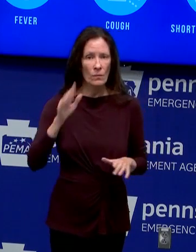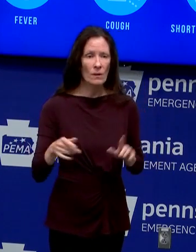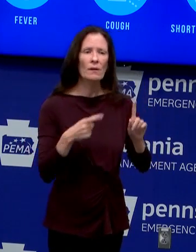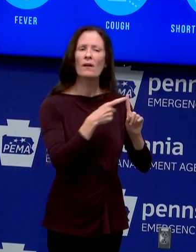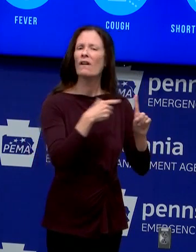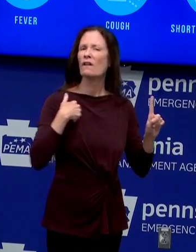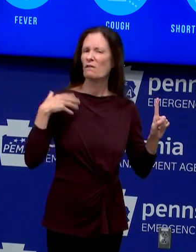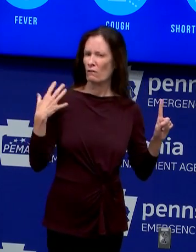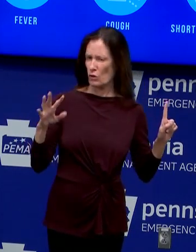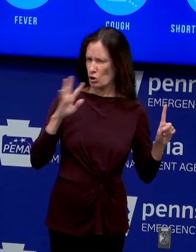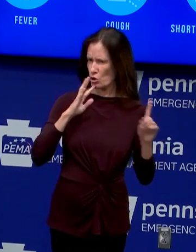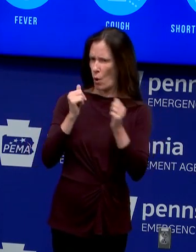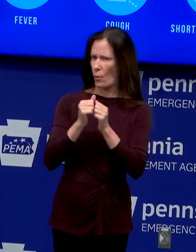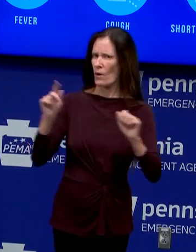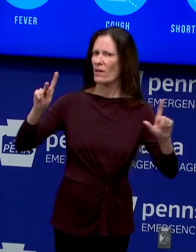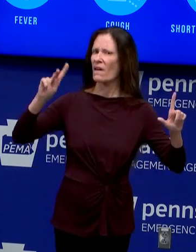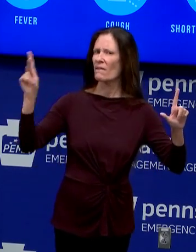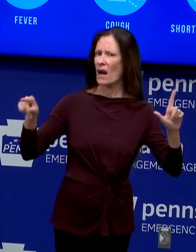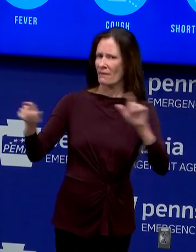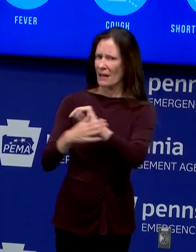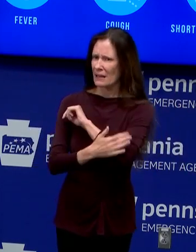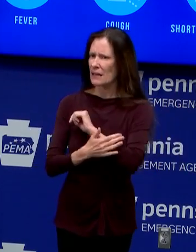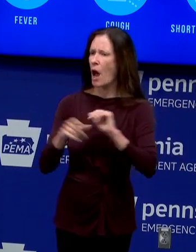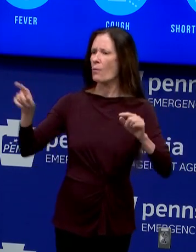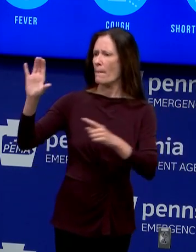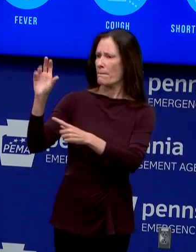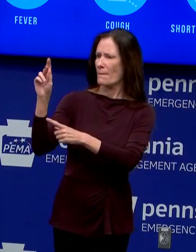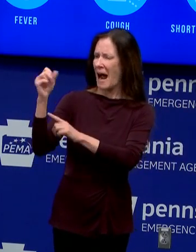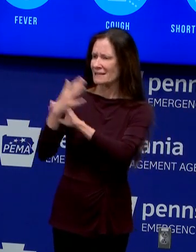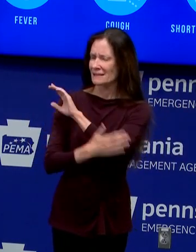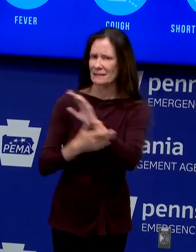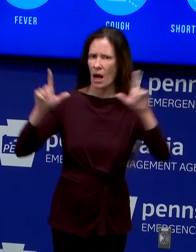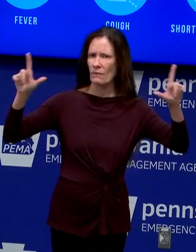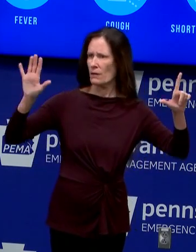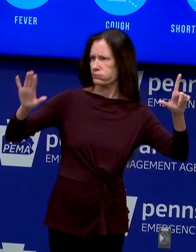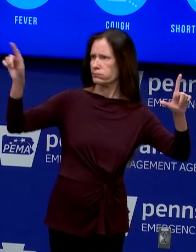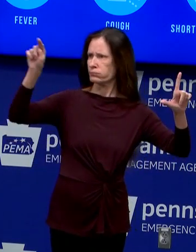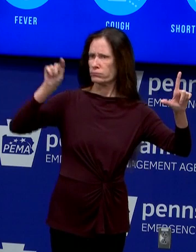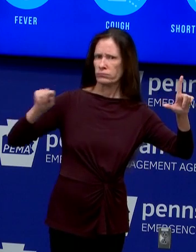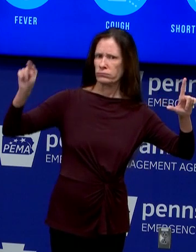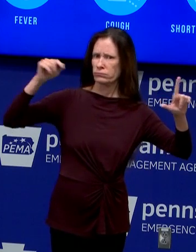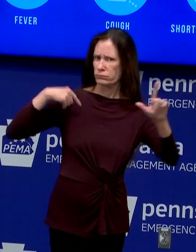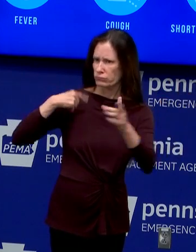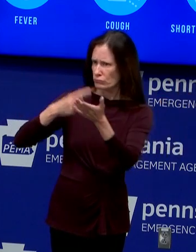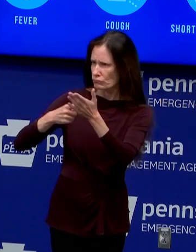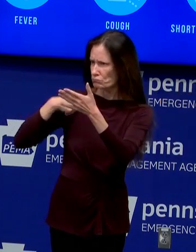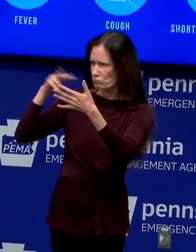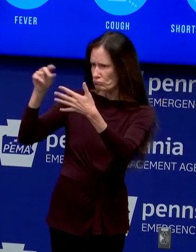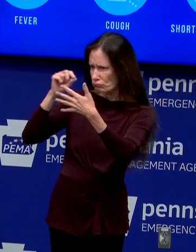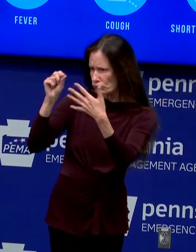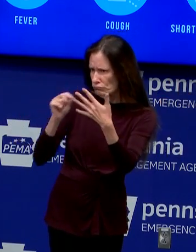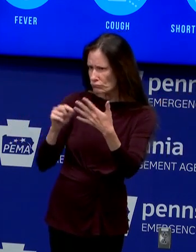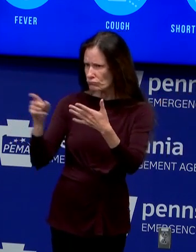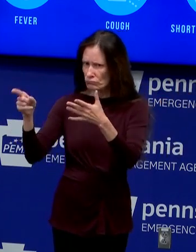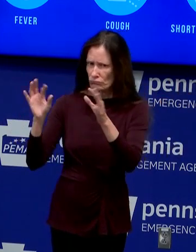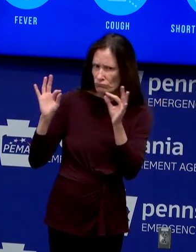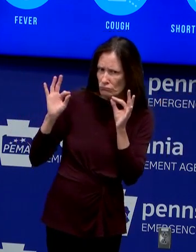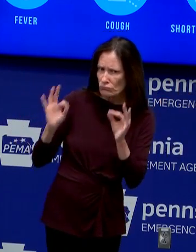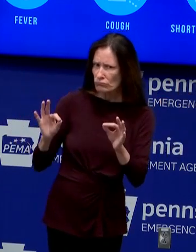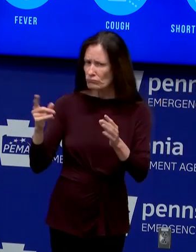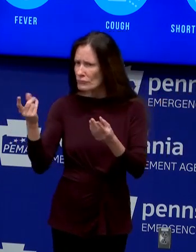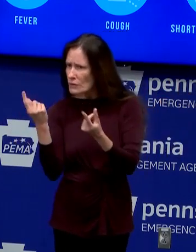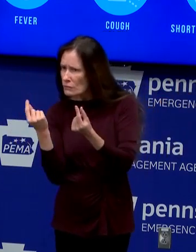all of those discussions about the metrics that we would use and the data that we would use and all the